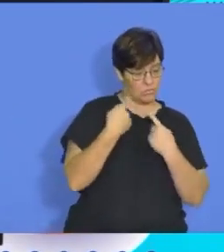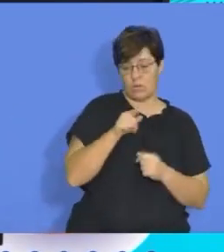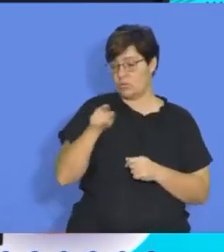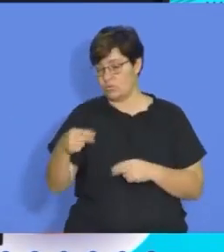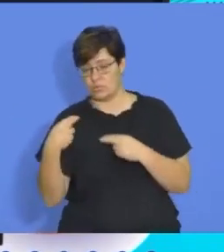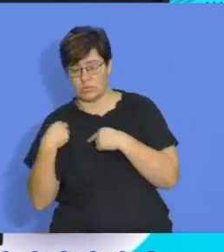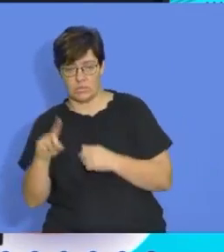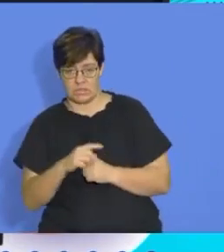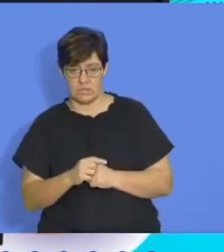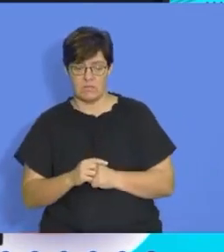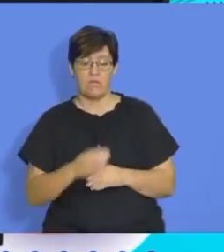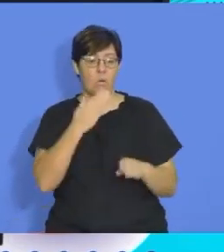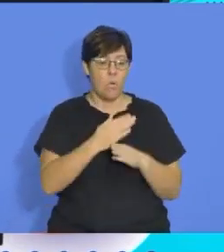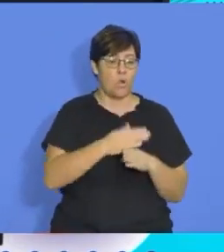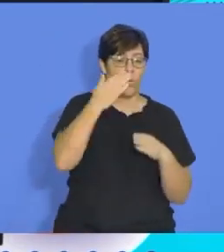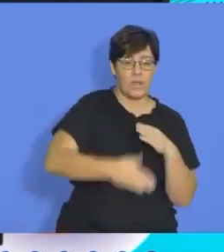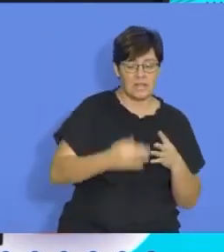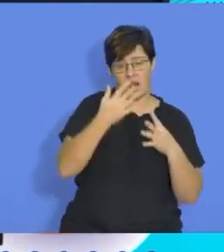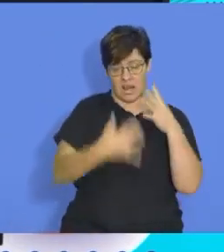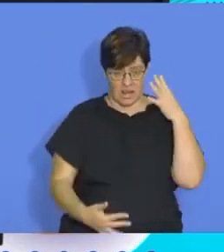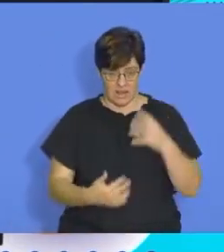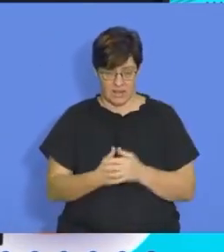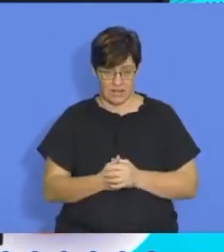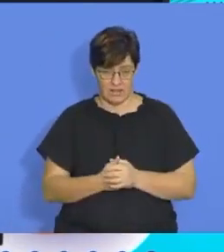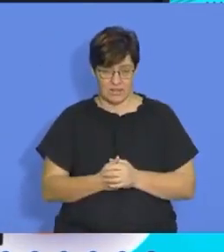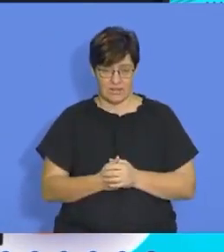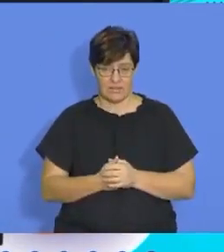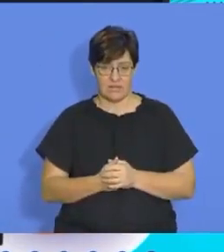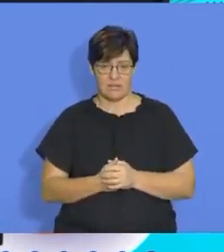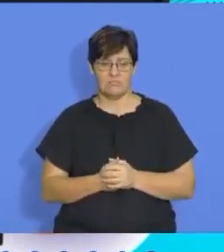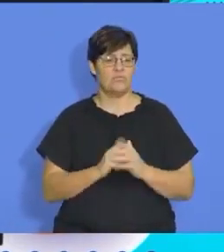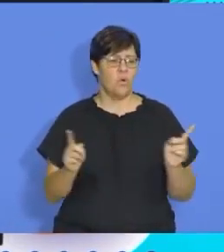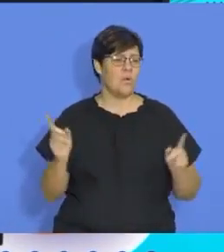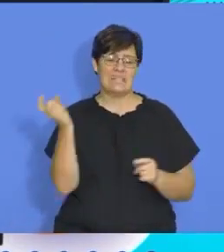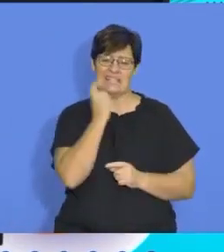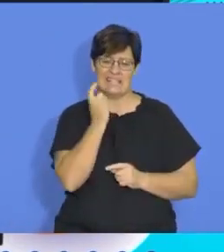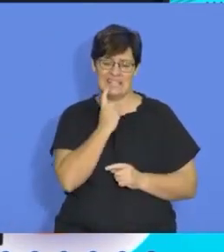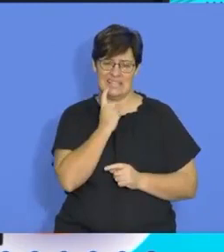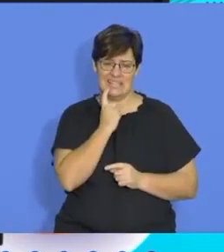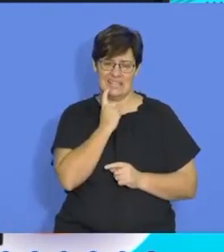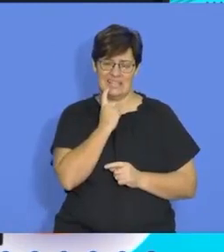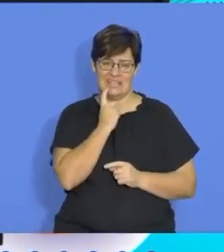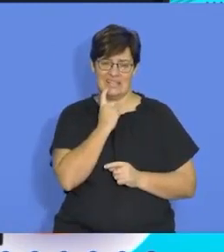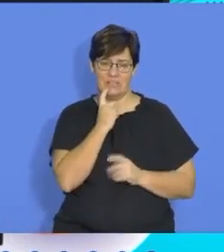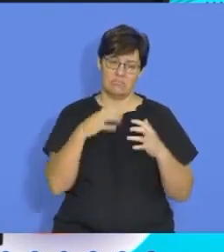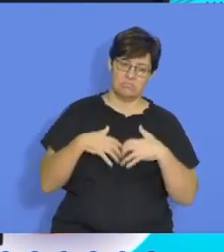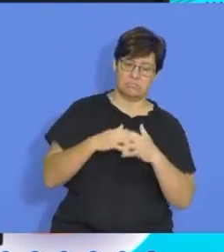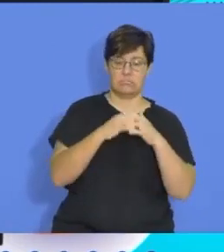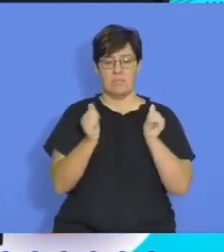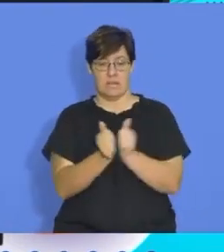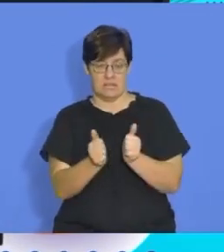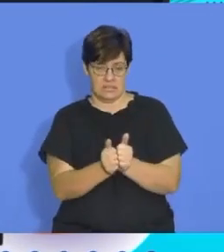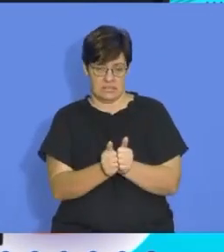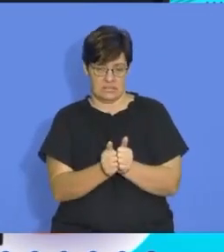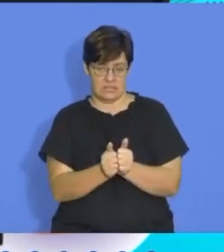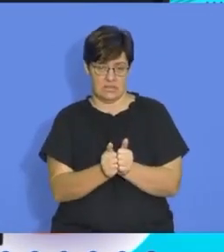be responsible for? Who's going to work on weekends and so on? Okay, so it's not that easy